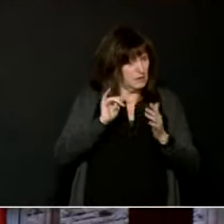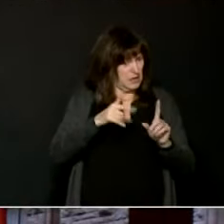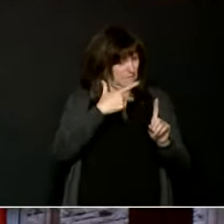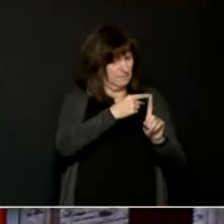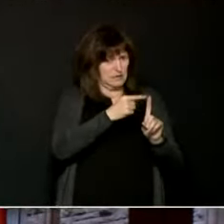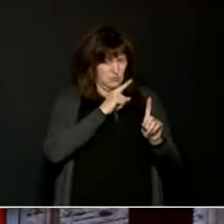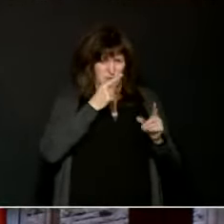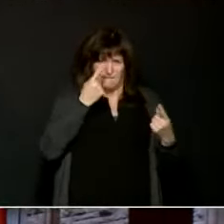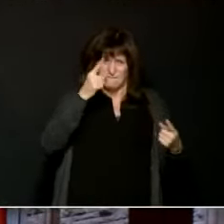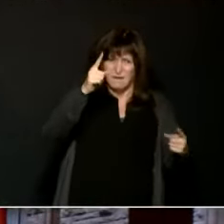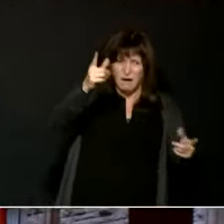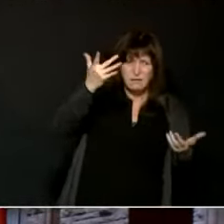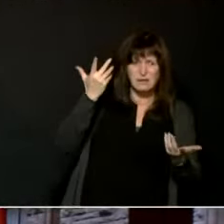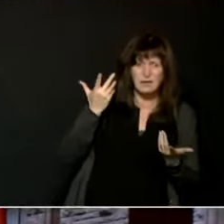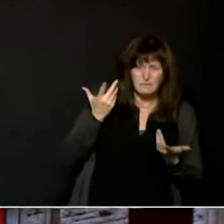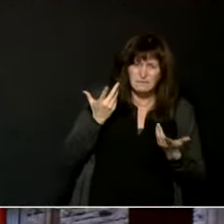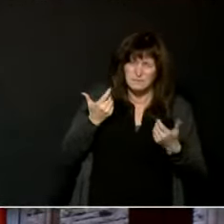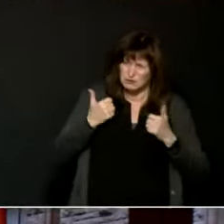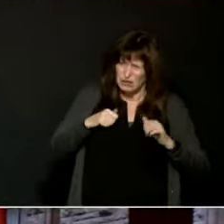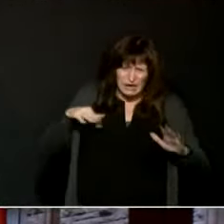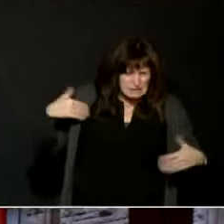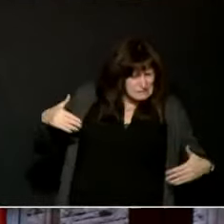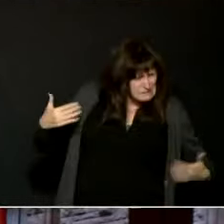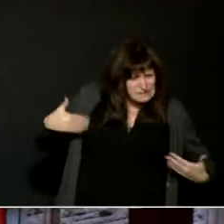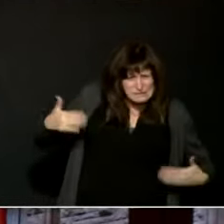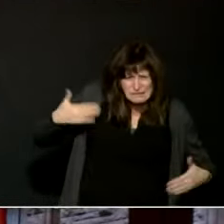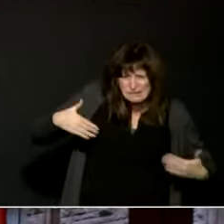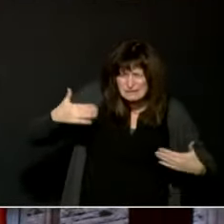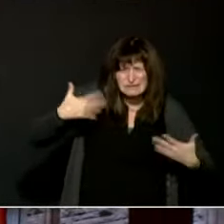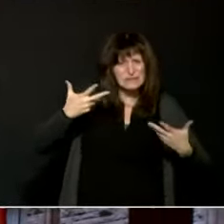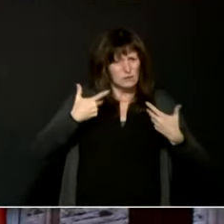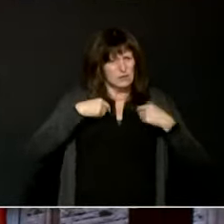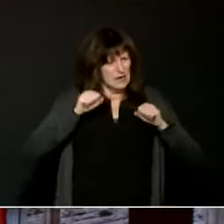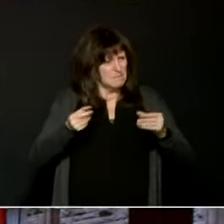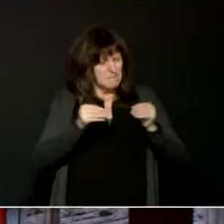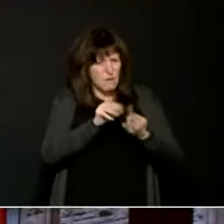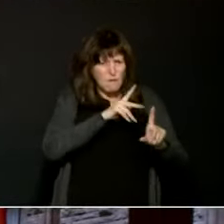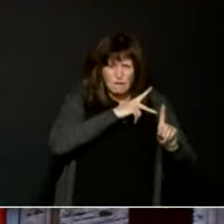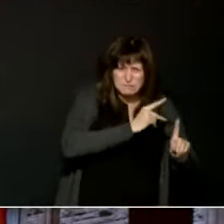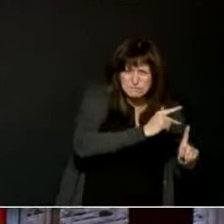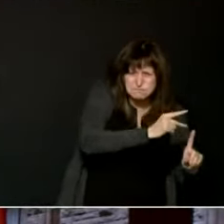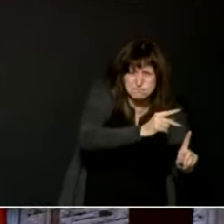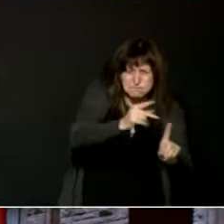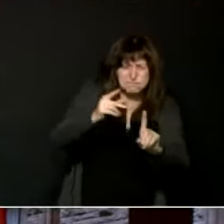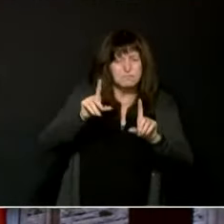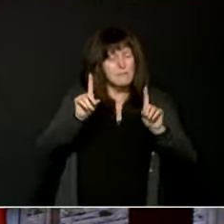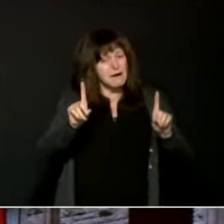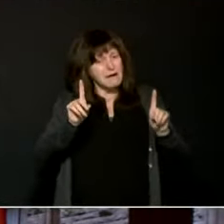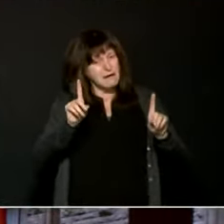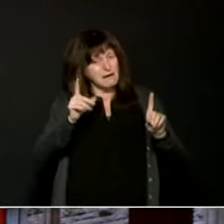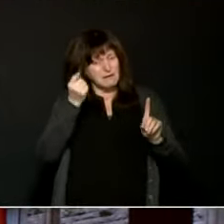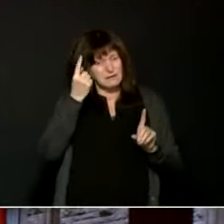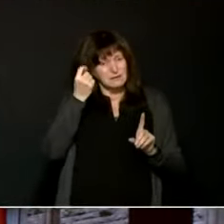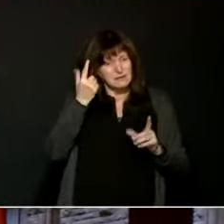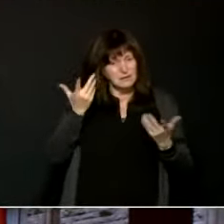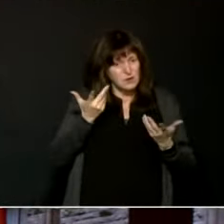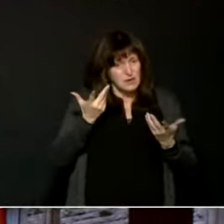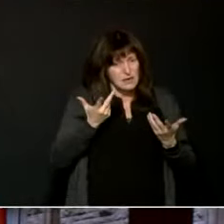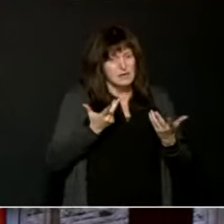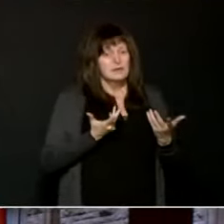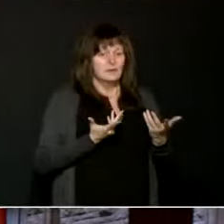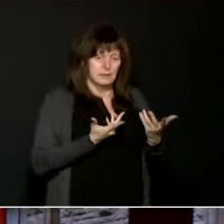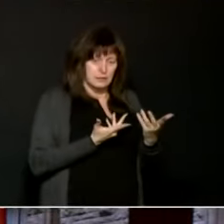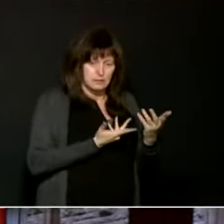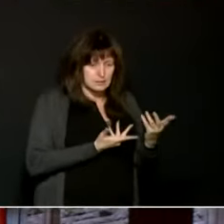as we can. But we've also seen a shift in our hospitalizations. We've seen that number go back up again. Some of our